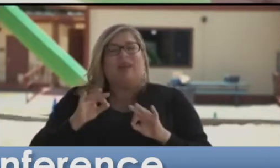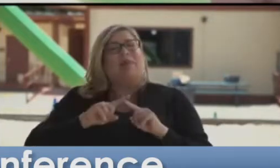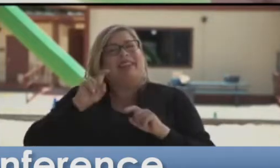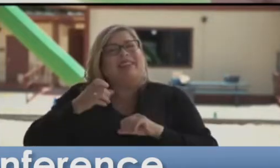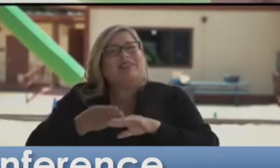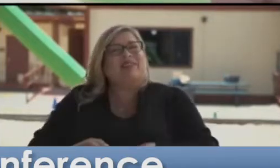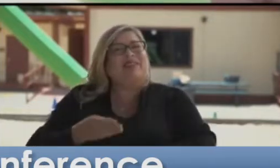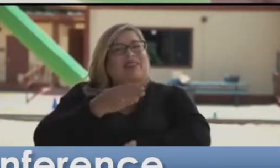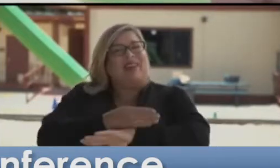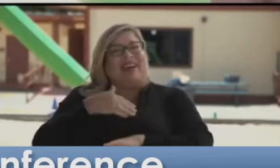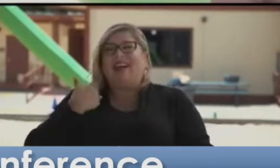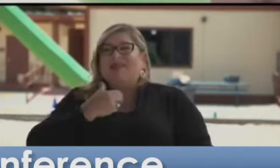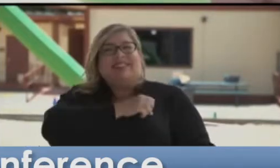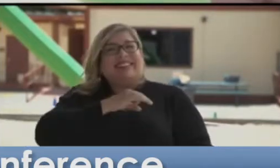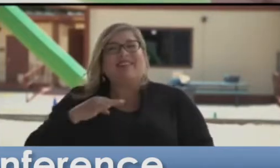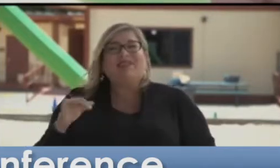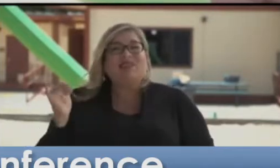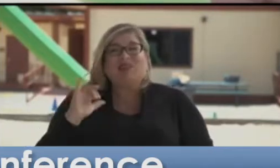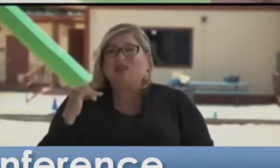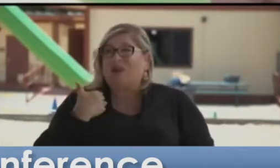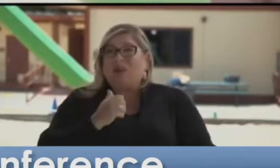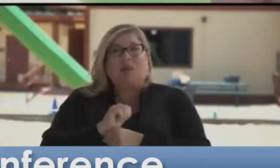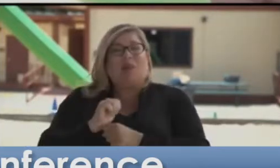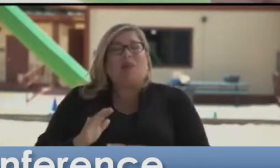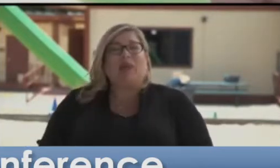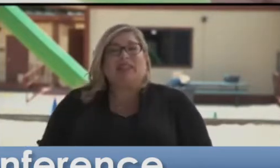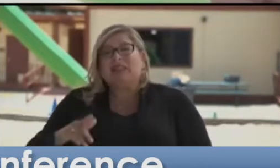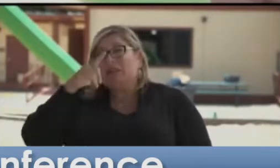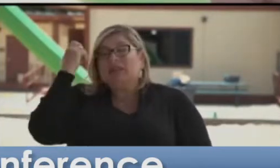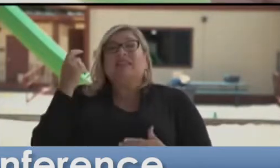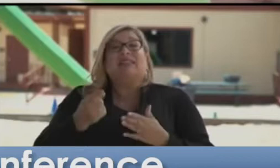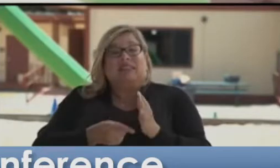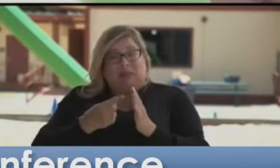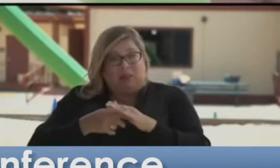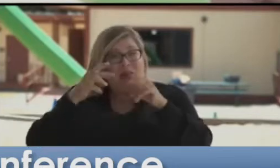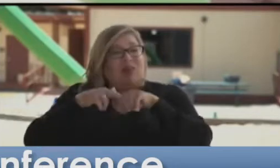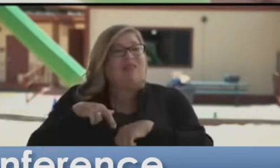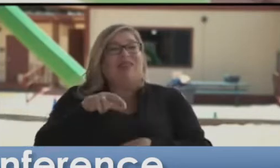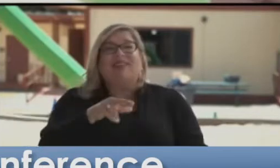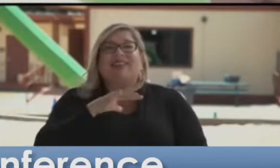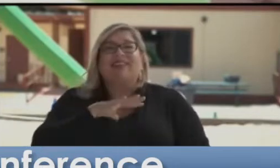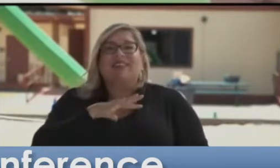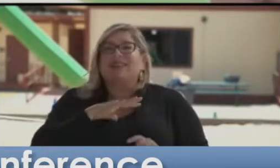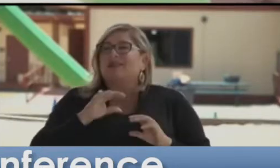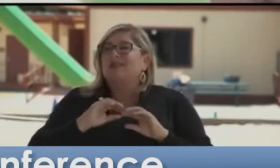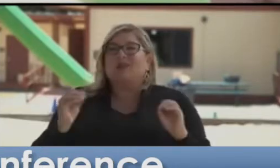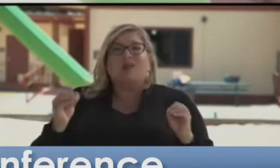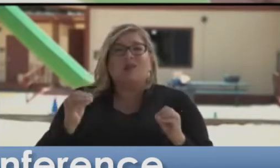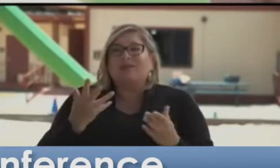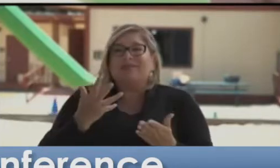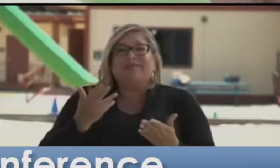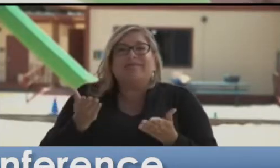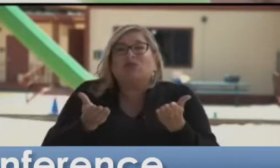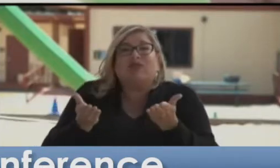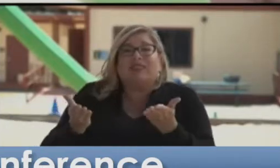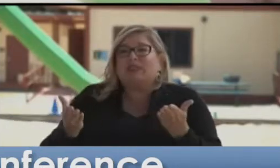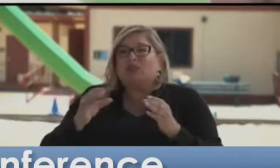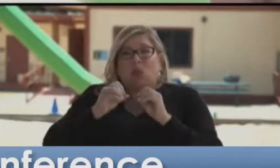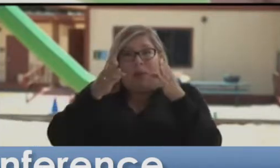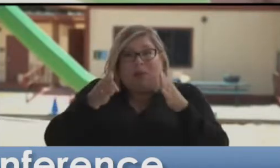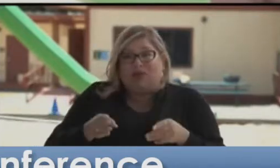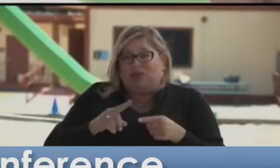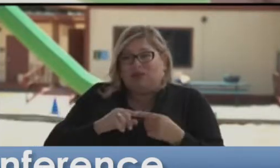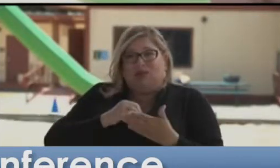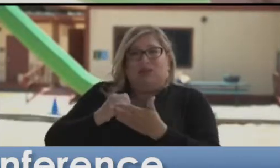referral just to find out somebody has a many-month-long wait list to get services to young people. That needs to